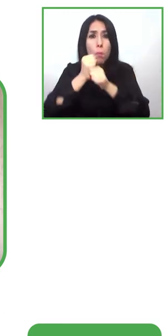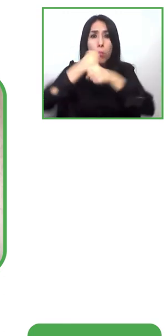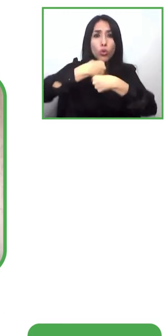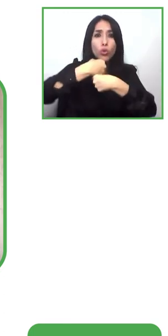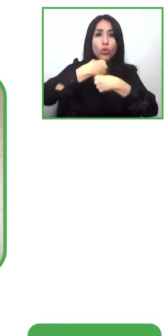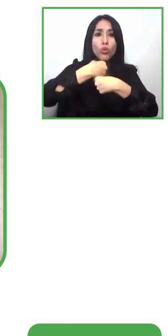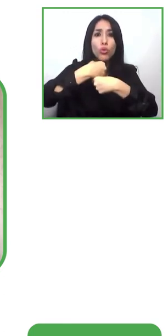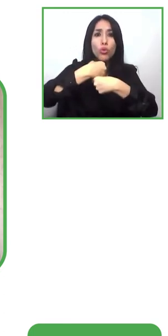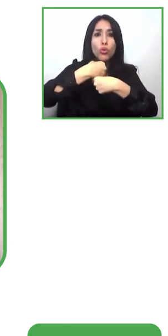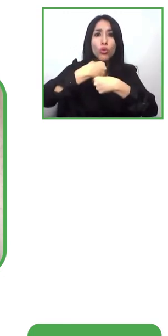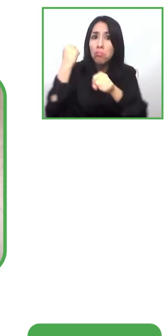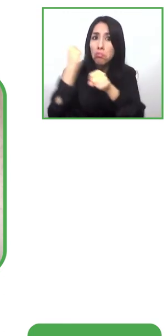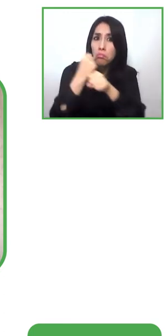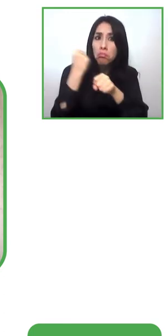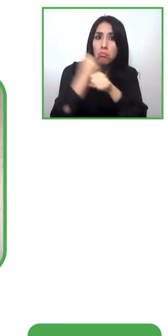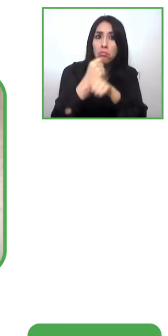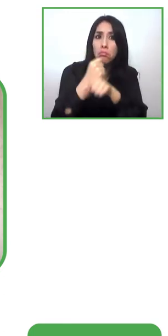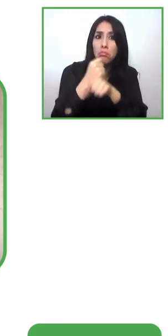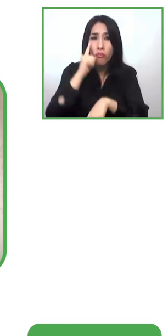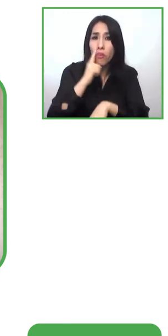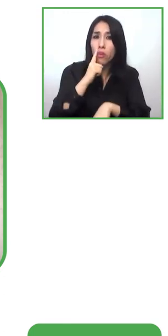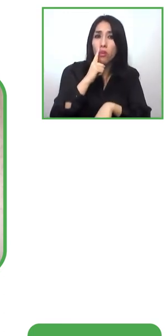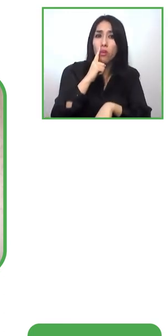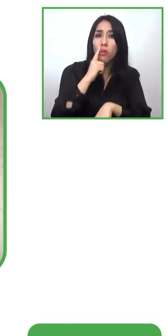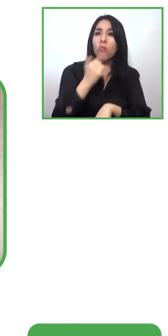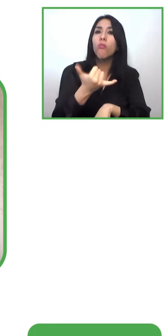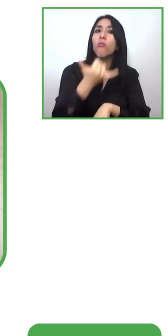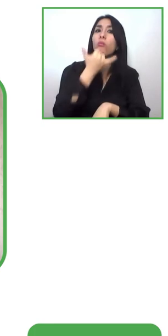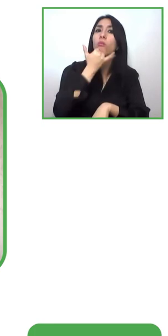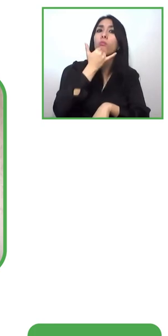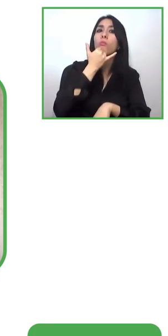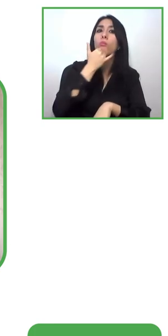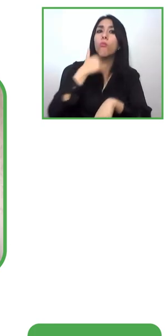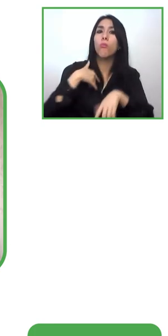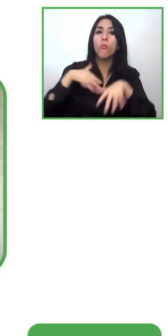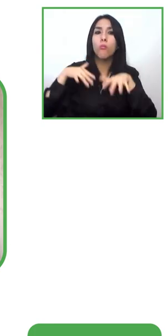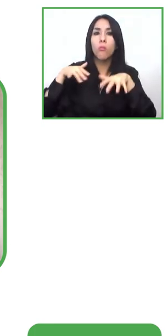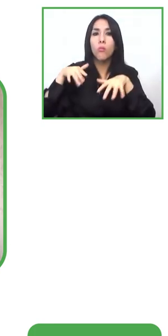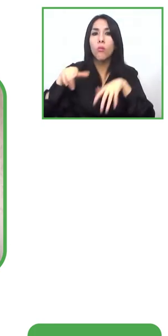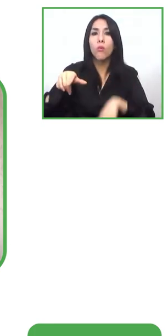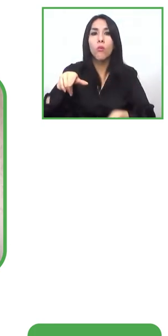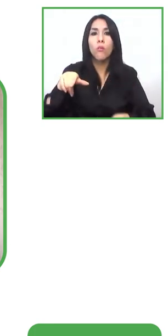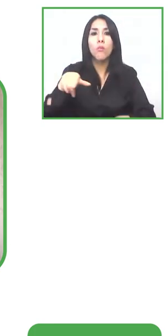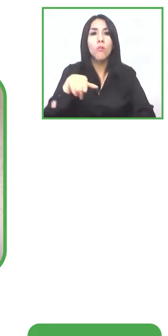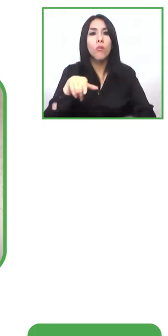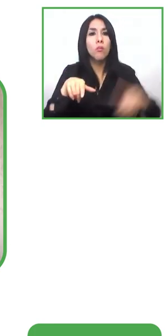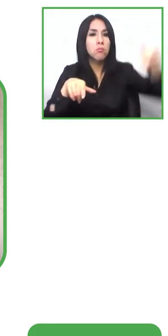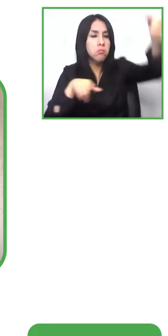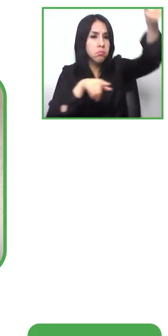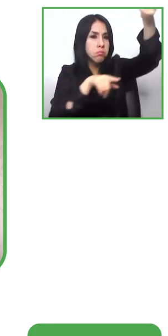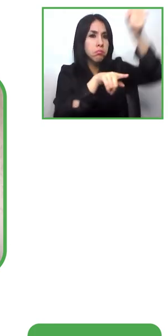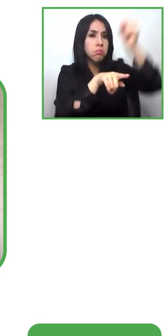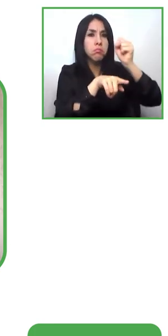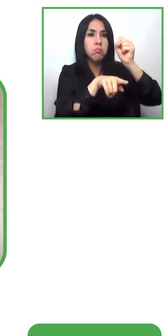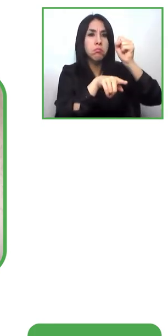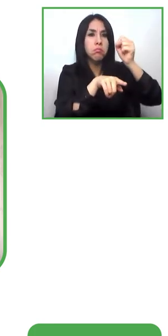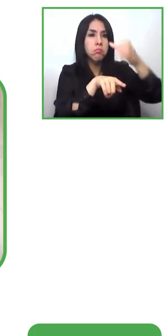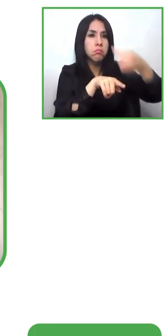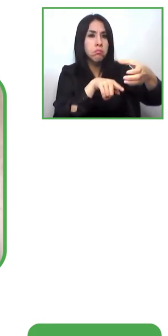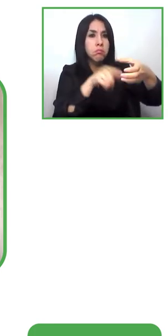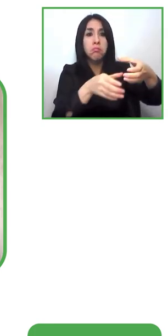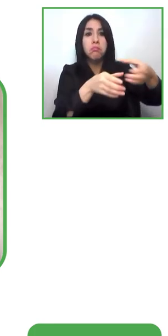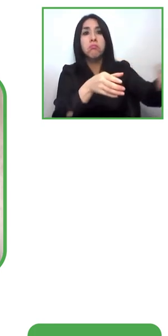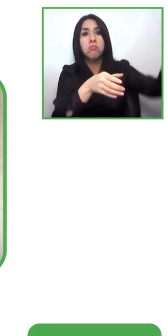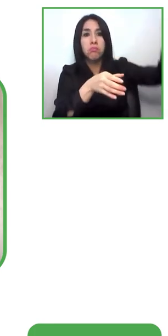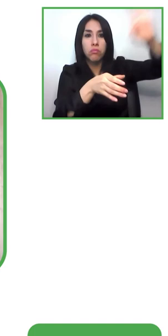with excellence and craft coffee, people are aware that this was a deaf person that did every part of this process. They're the ones that grew it